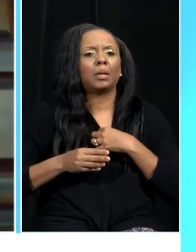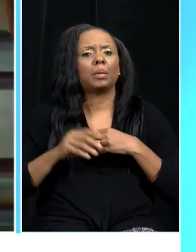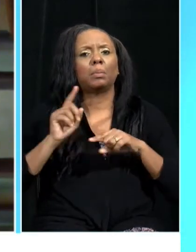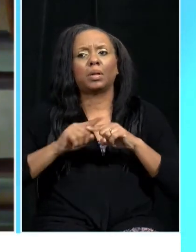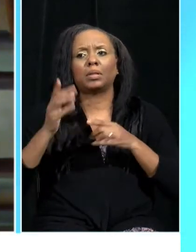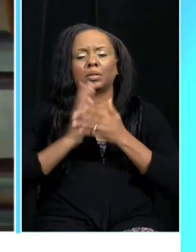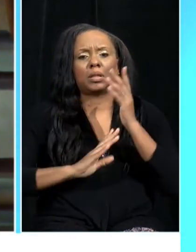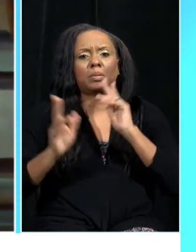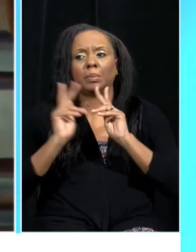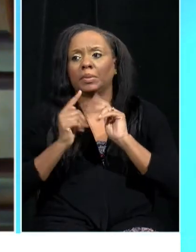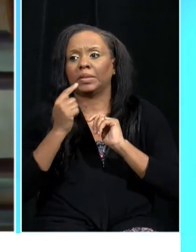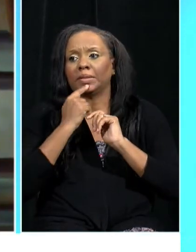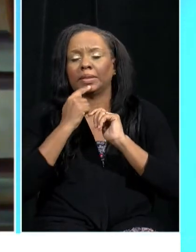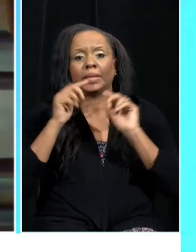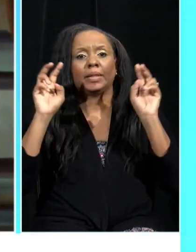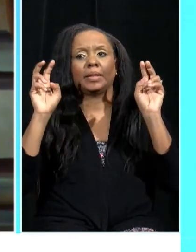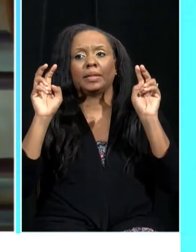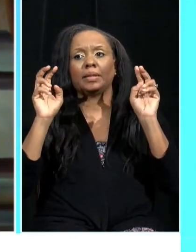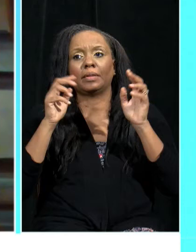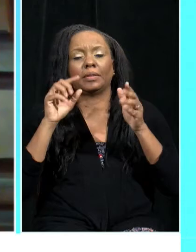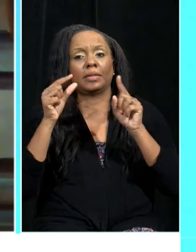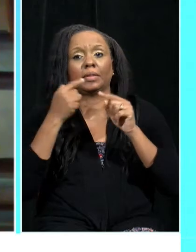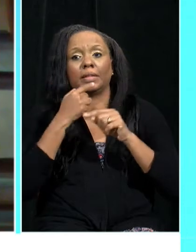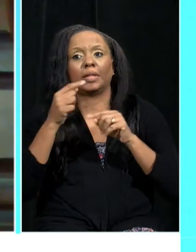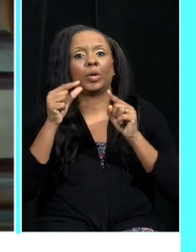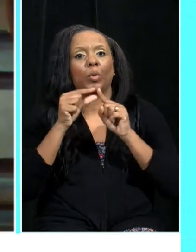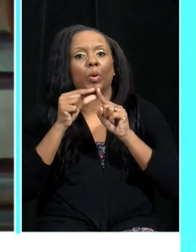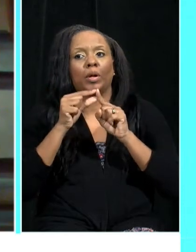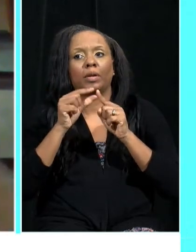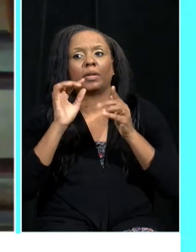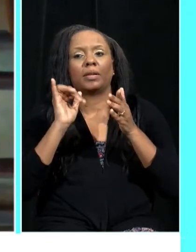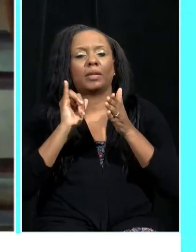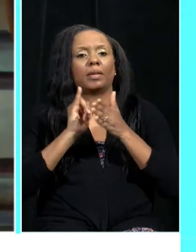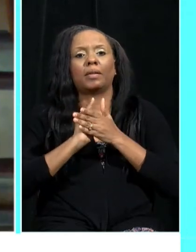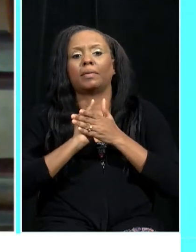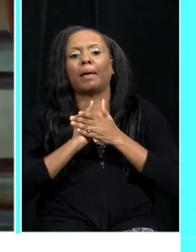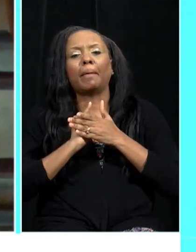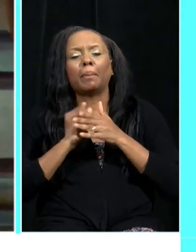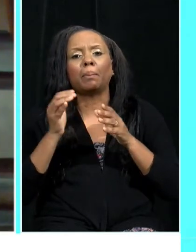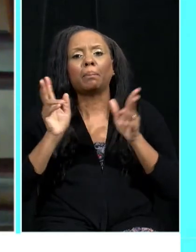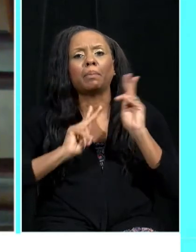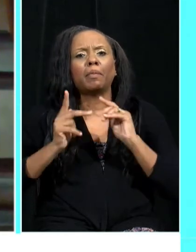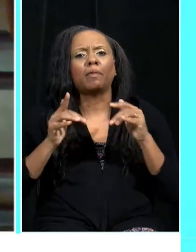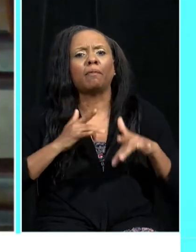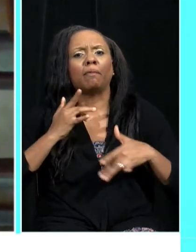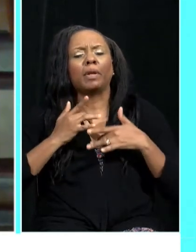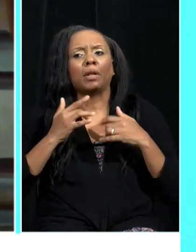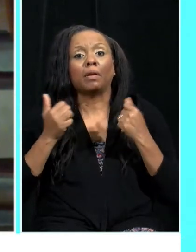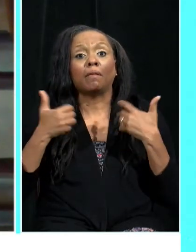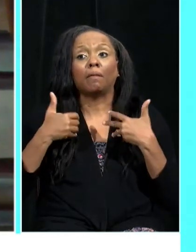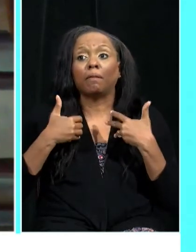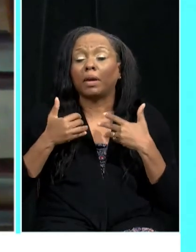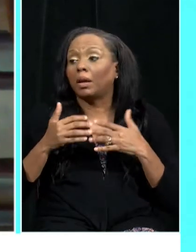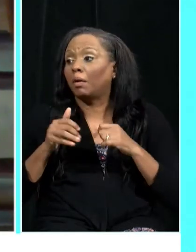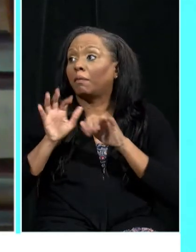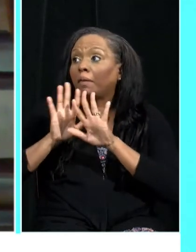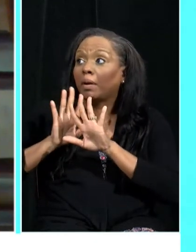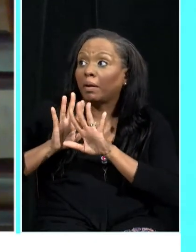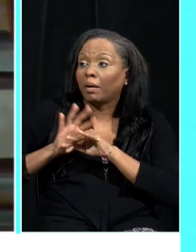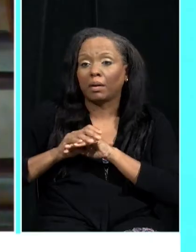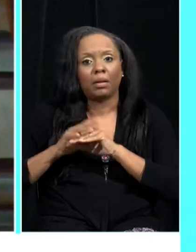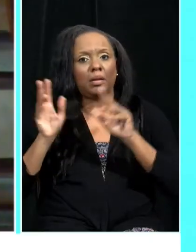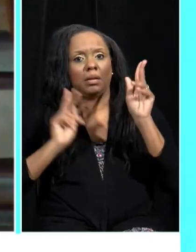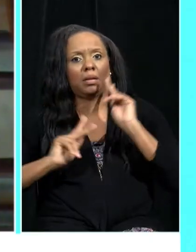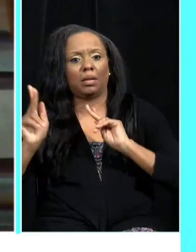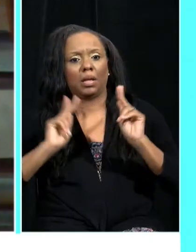that? produces the What's the negative. fair And word? we know that there was a lot of misinformation regarding how the IMF operates.